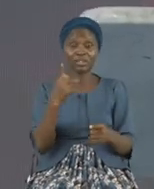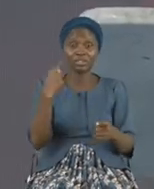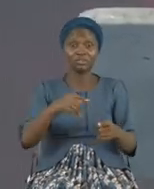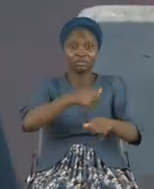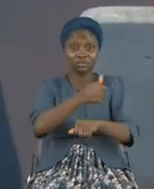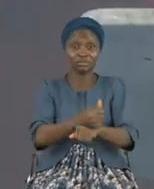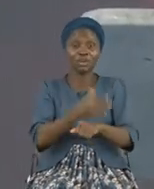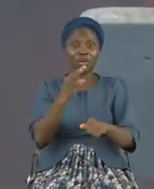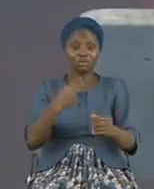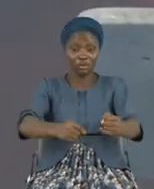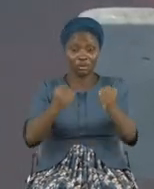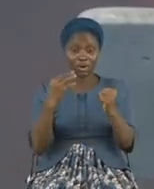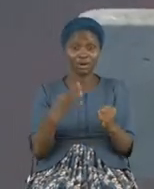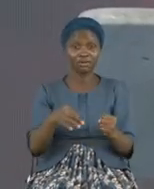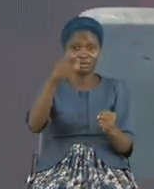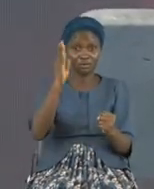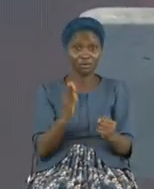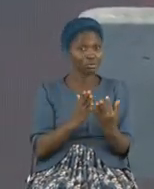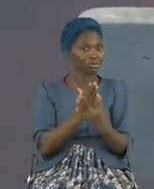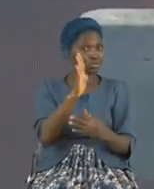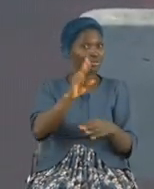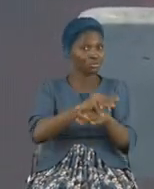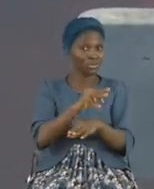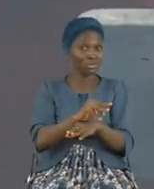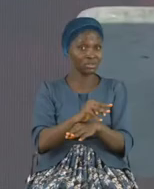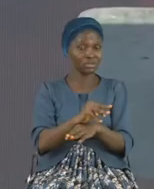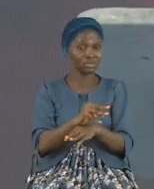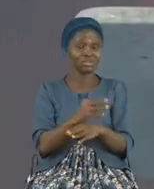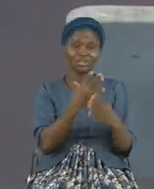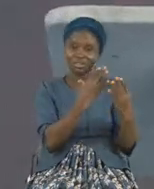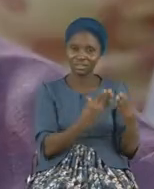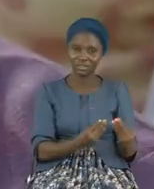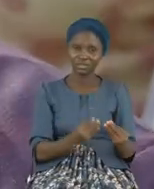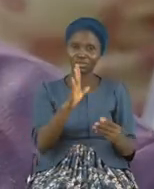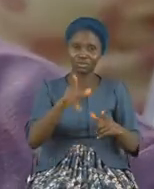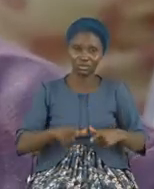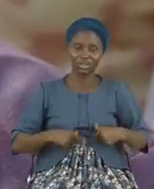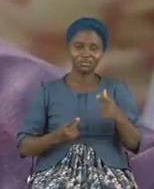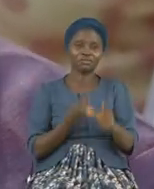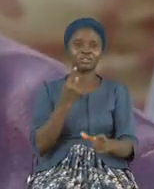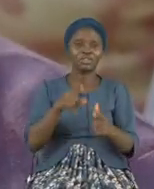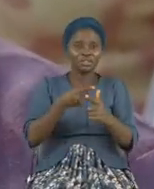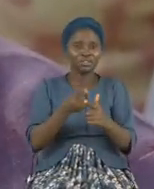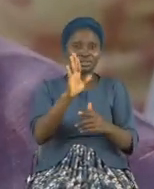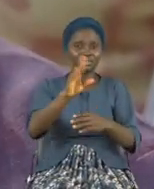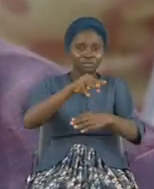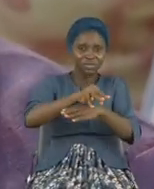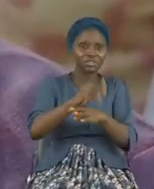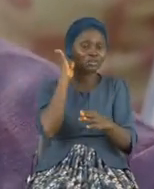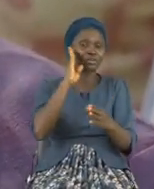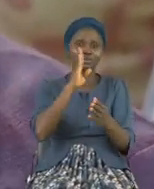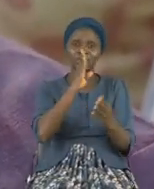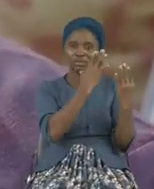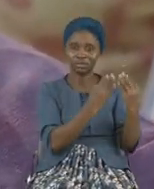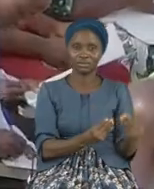God through your ministry, settle that life. Your ministry was settled. Your